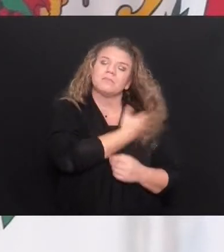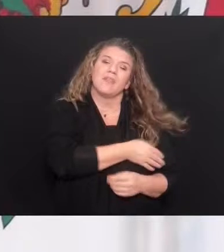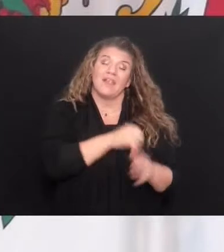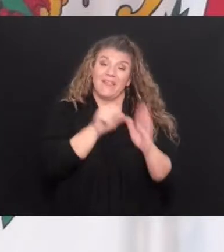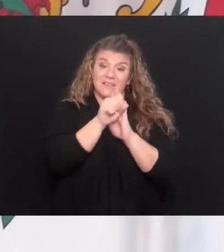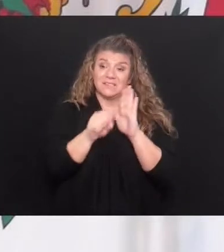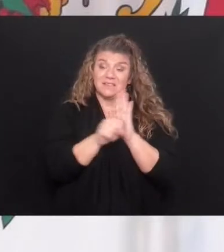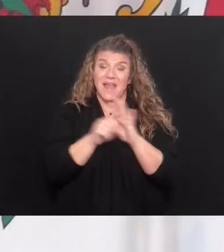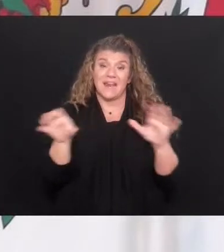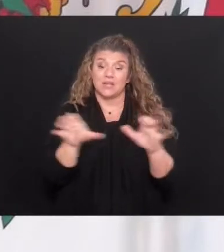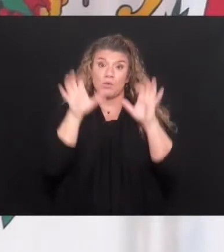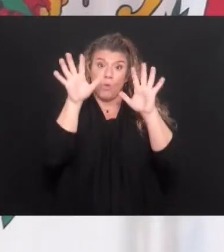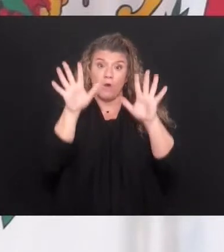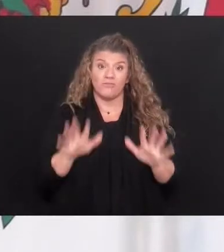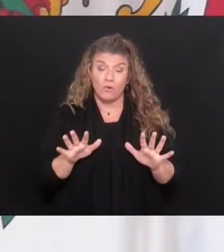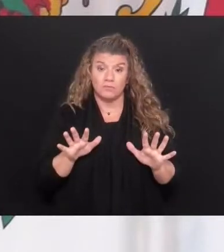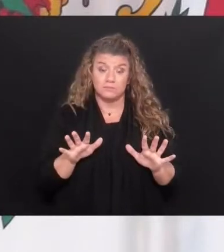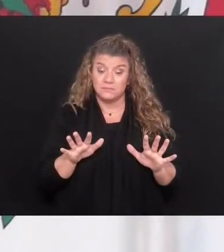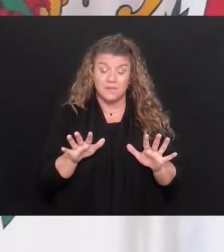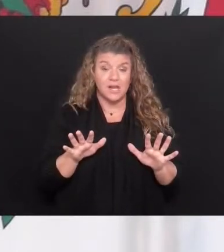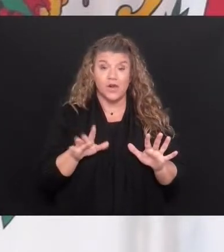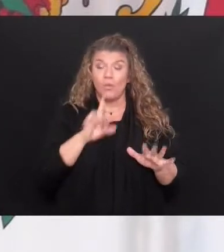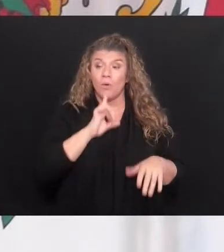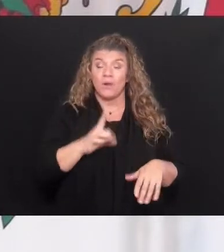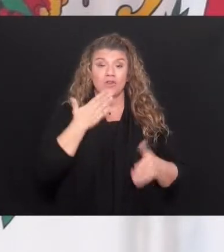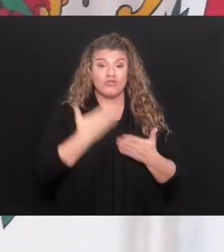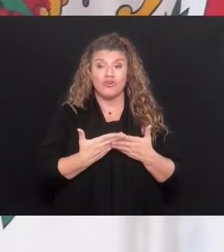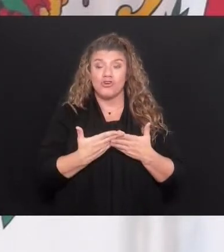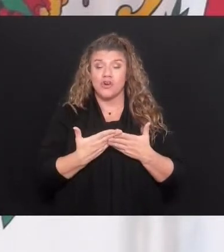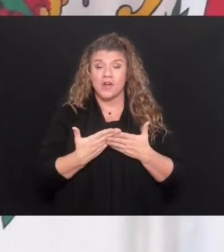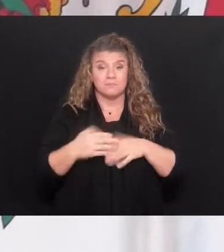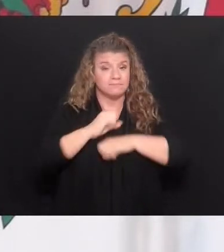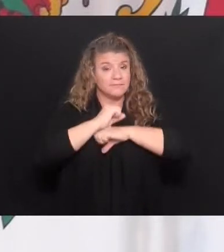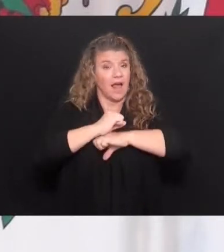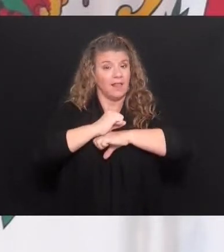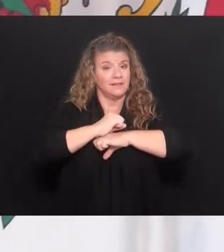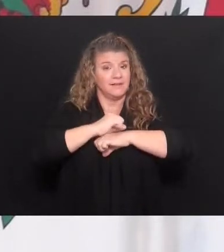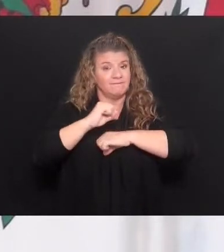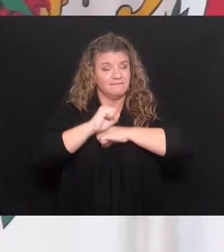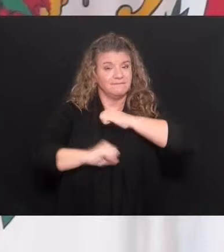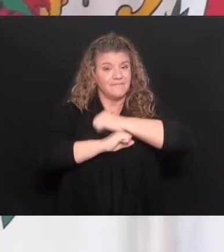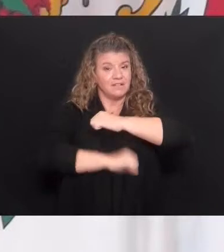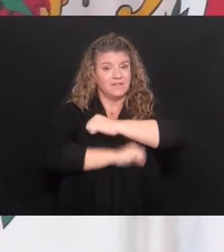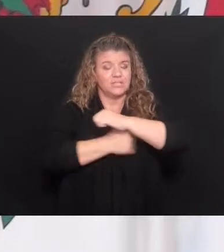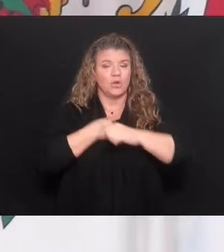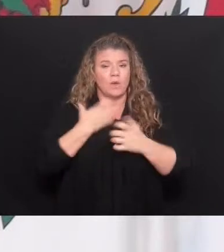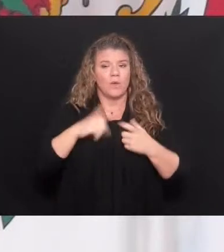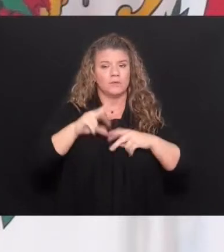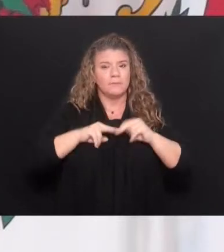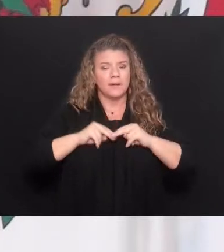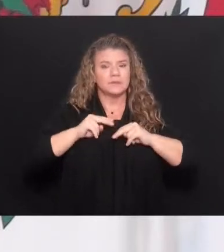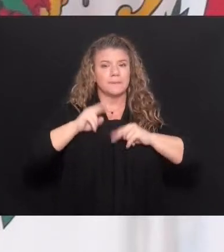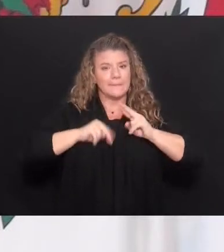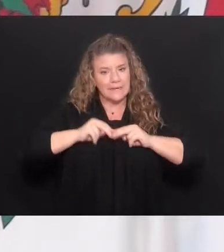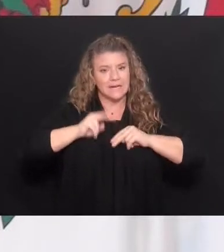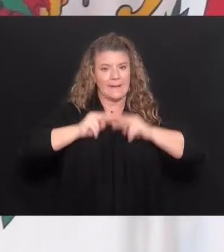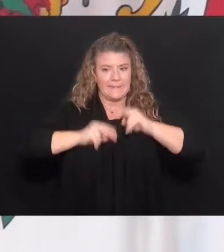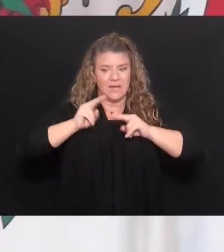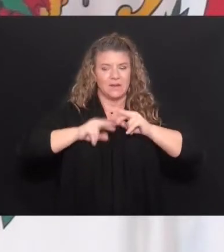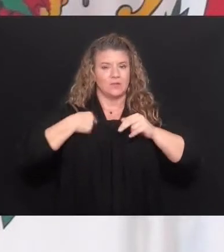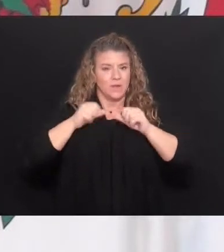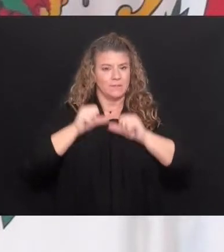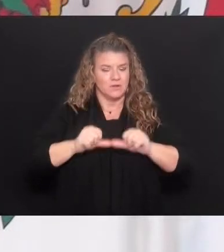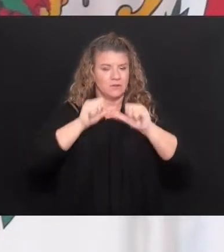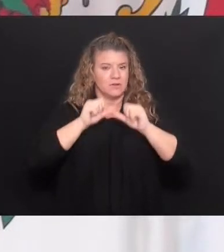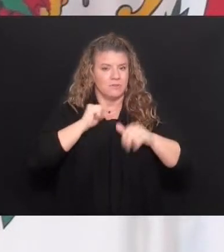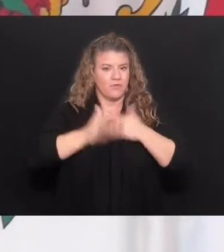state is doing wonderful. We're on really rock solid ground, and we're just going to keep building on it and building on it as we go.